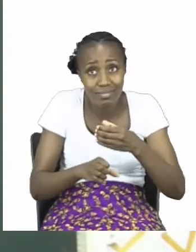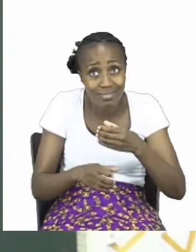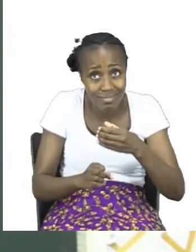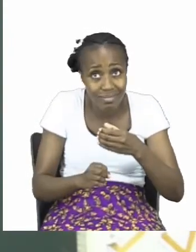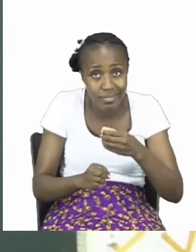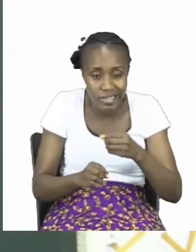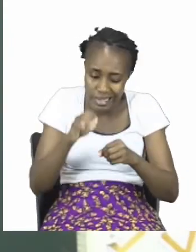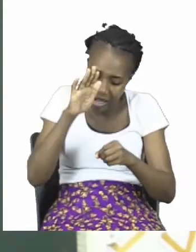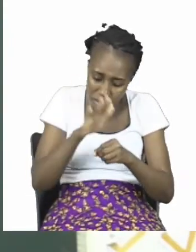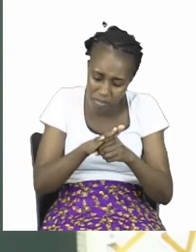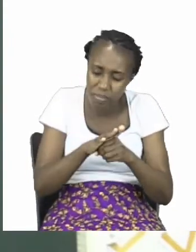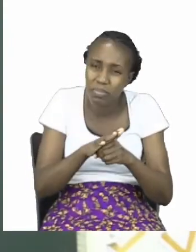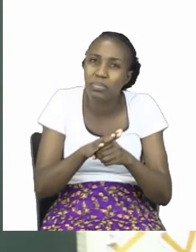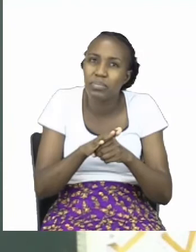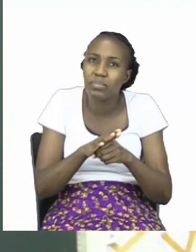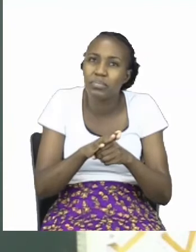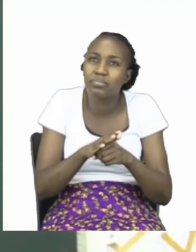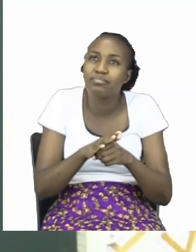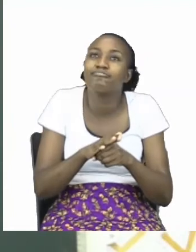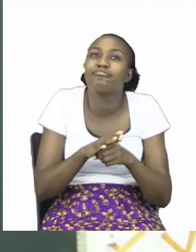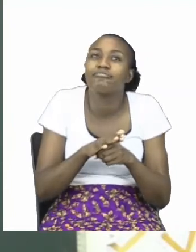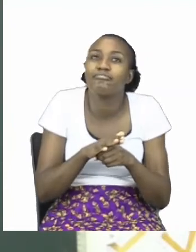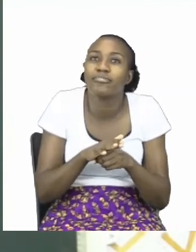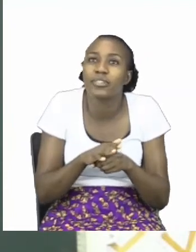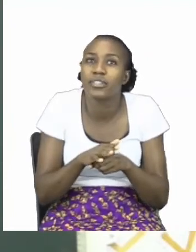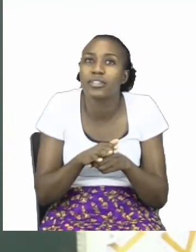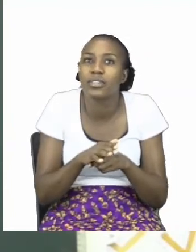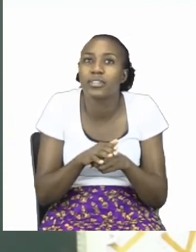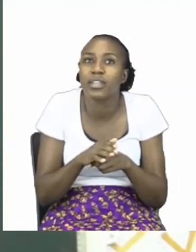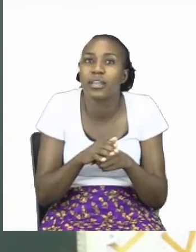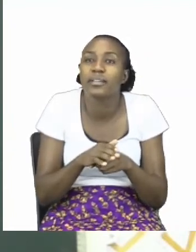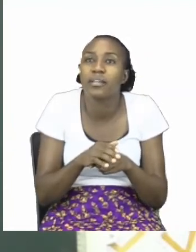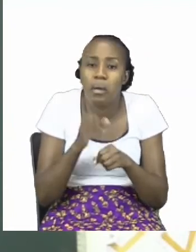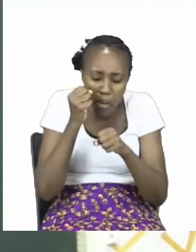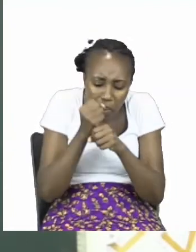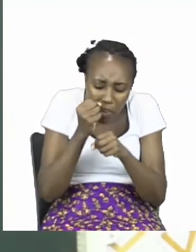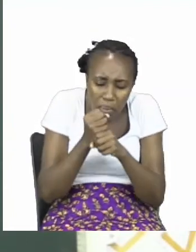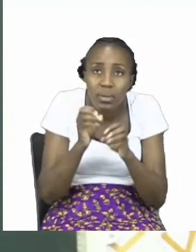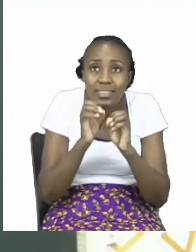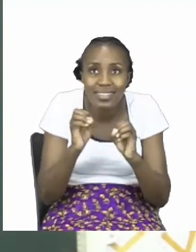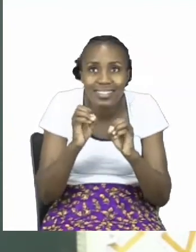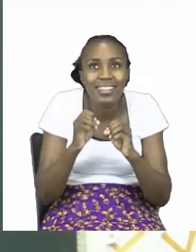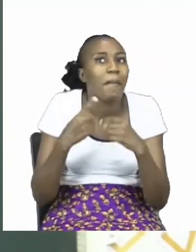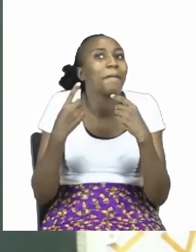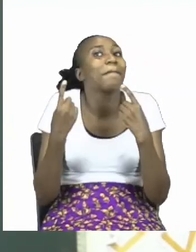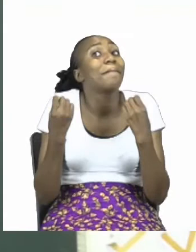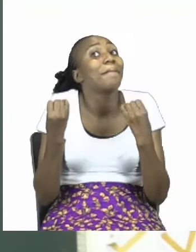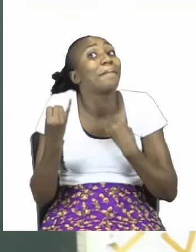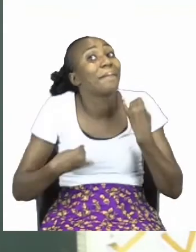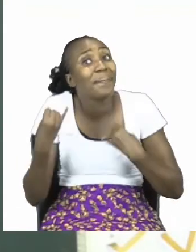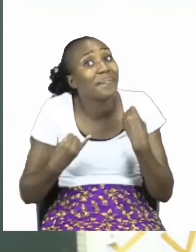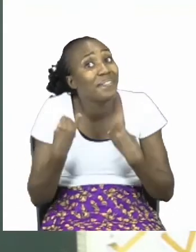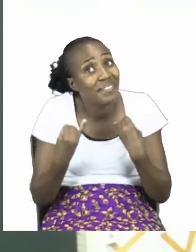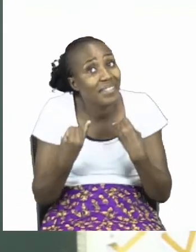back down and close the lid so it does not dry up. So have fun, boys and girls, with the collage.